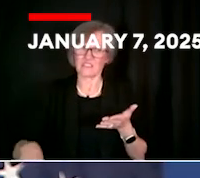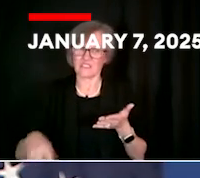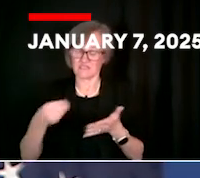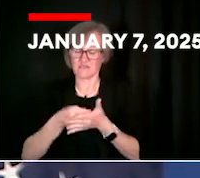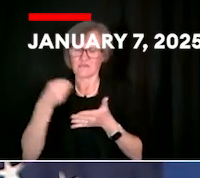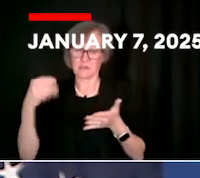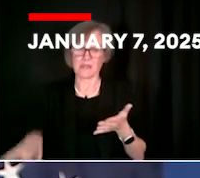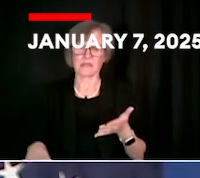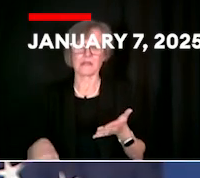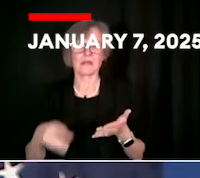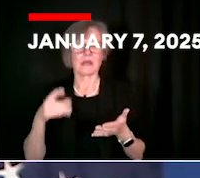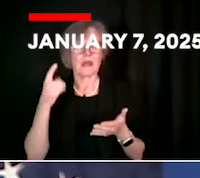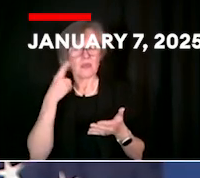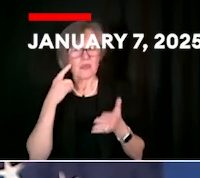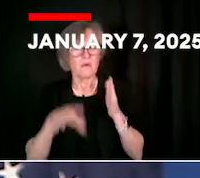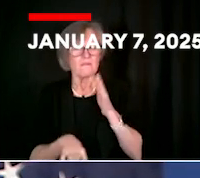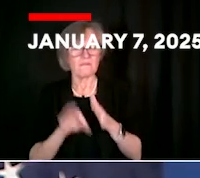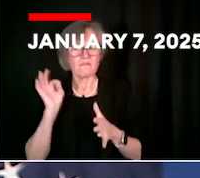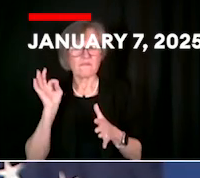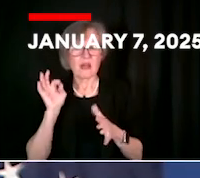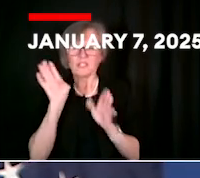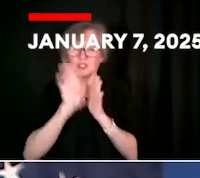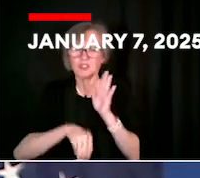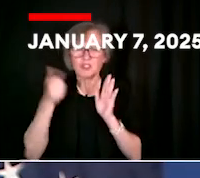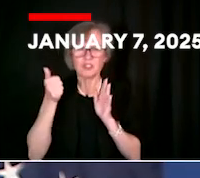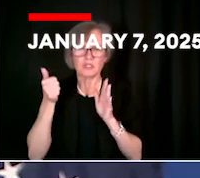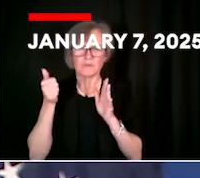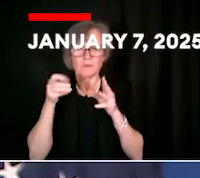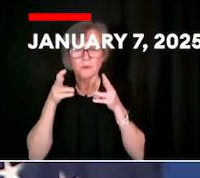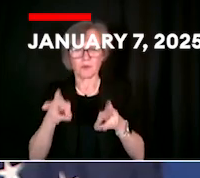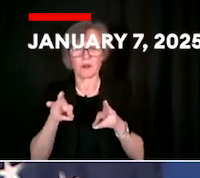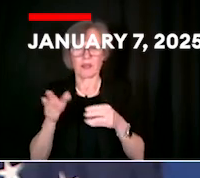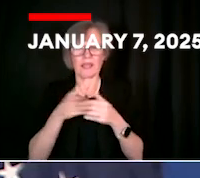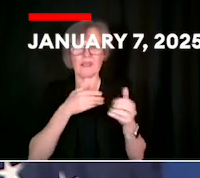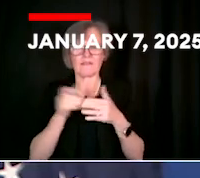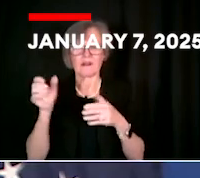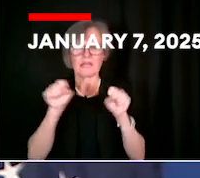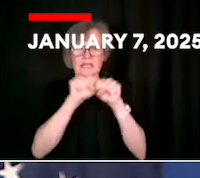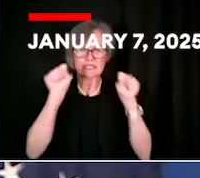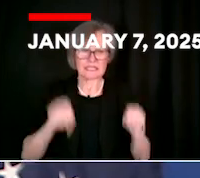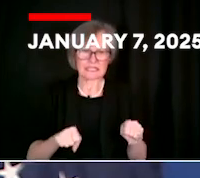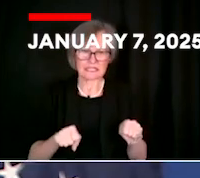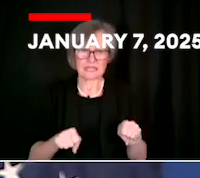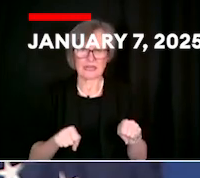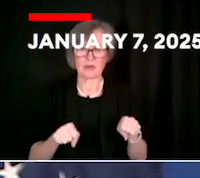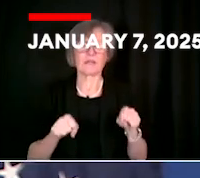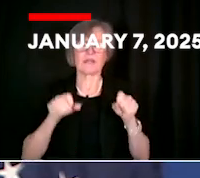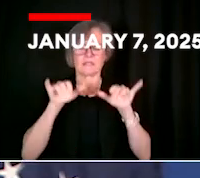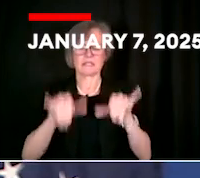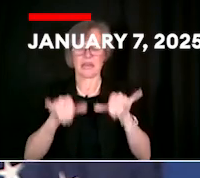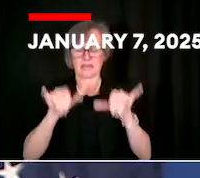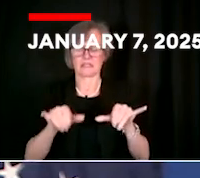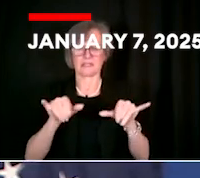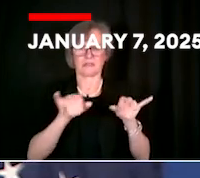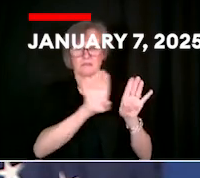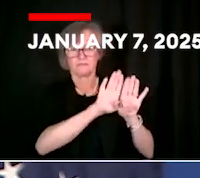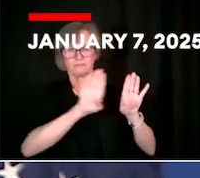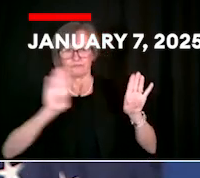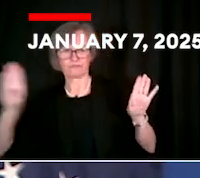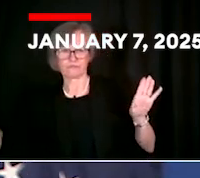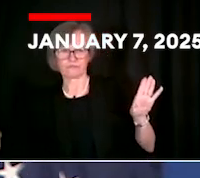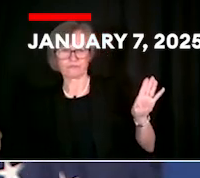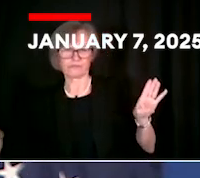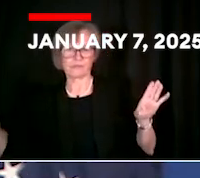we can find a cheaper way to do it. Even if you do the stationary the entire platform don't have to